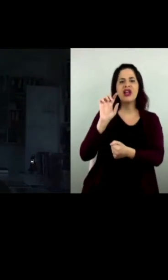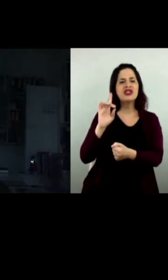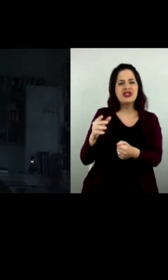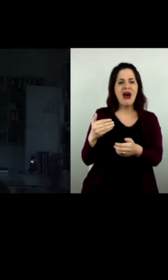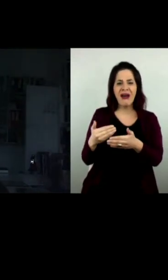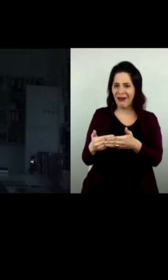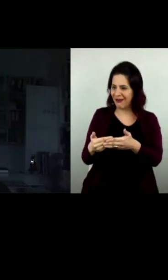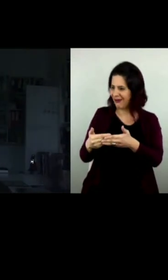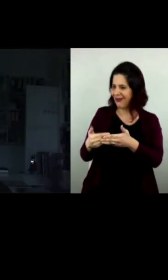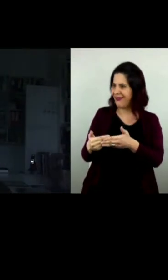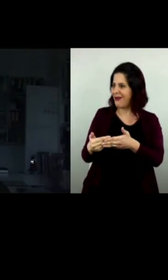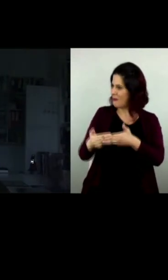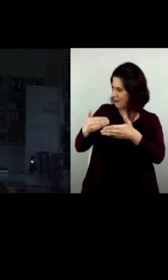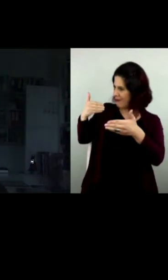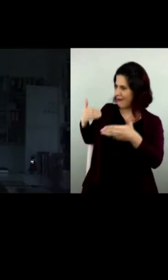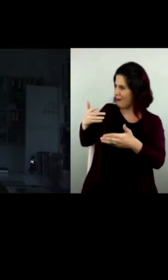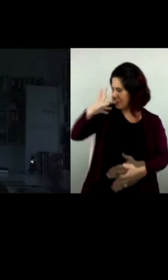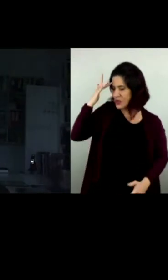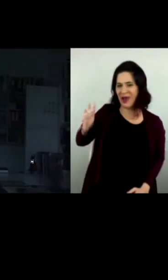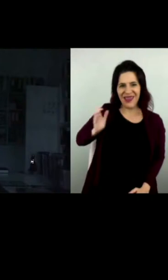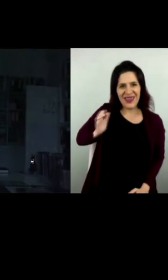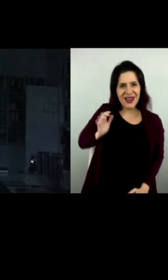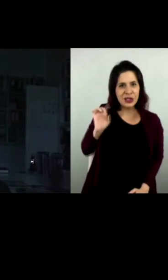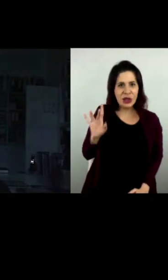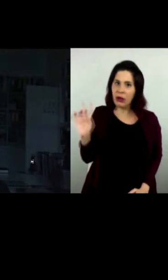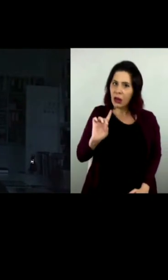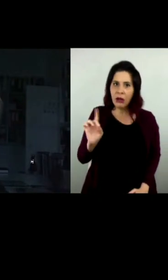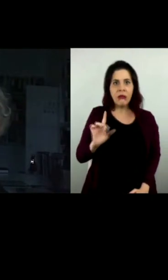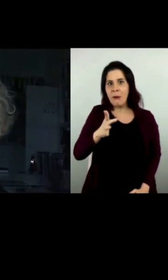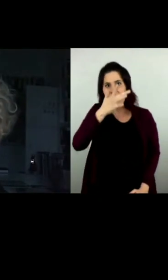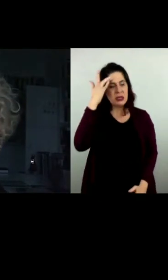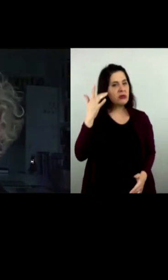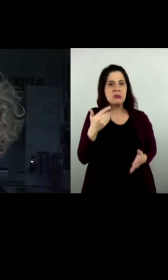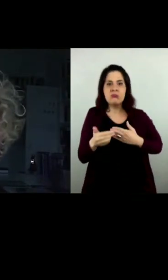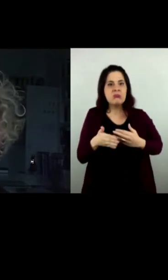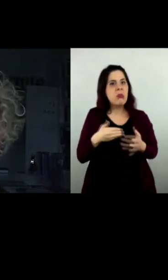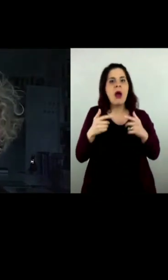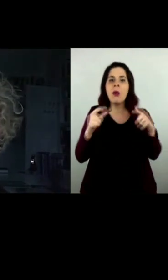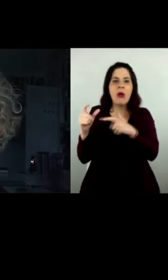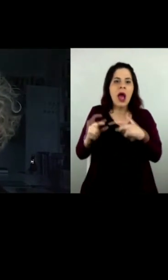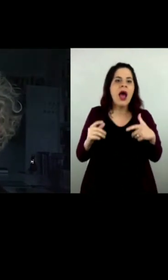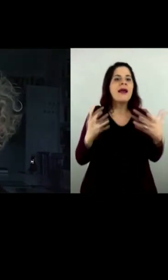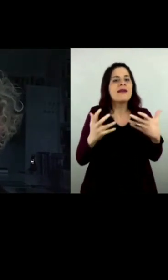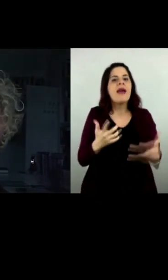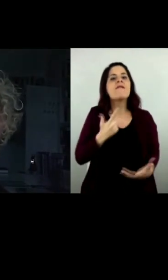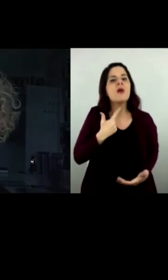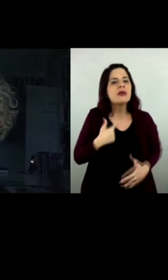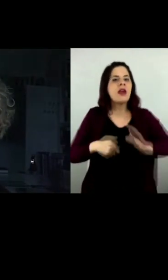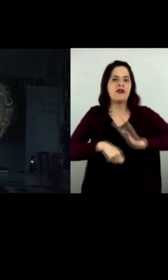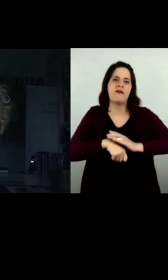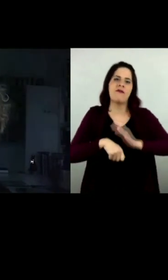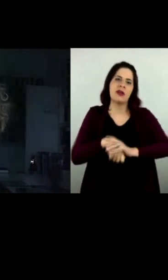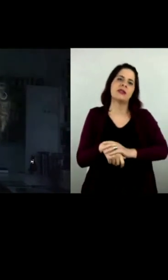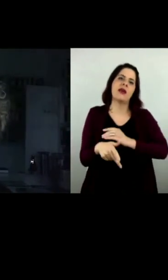I think, you know, if you do a book which is about the creative process, then that's useful to them.